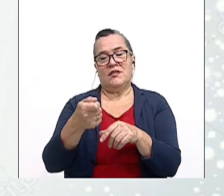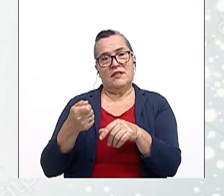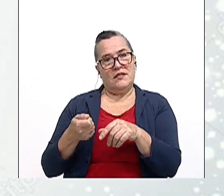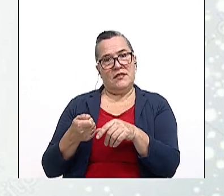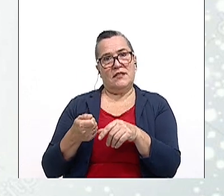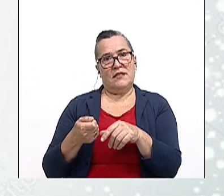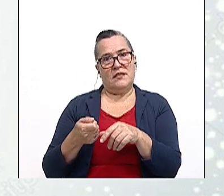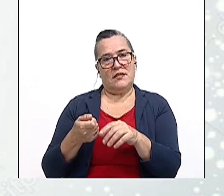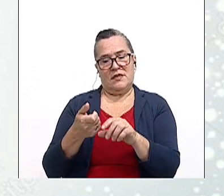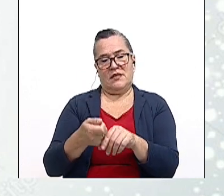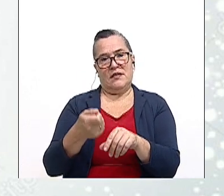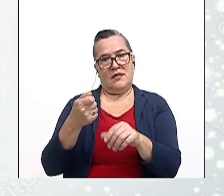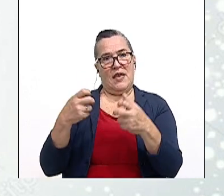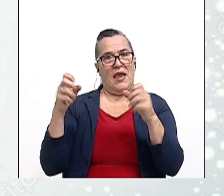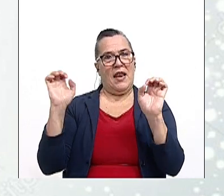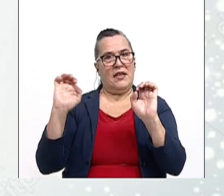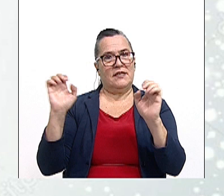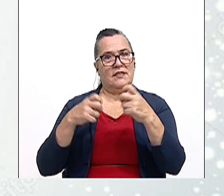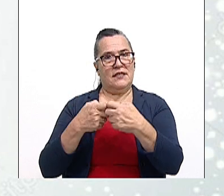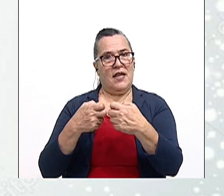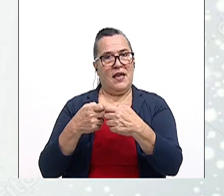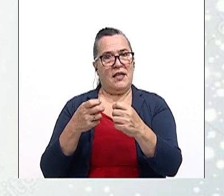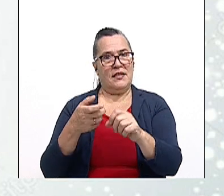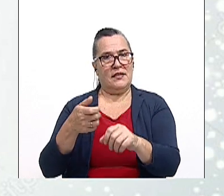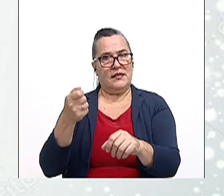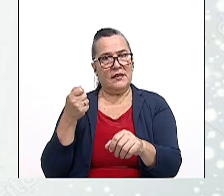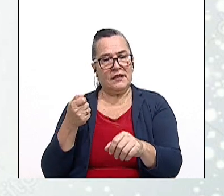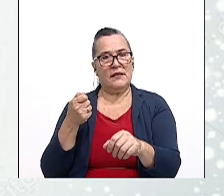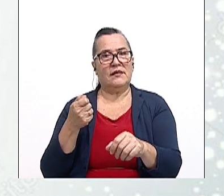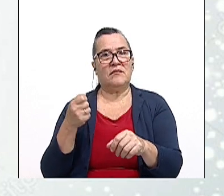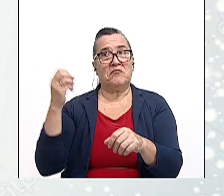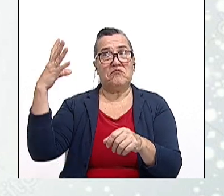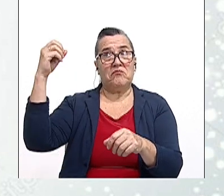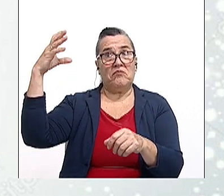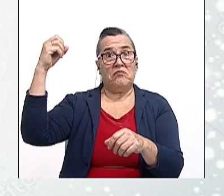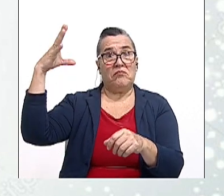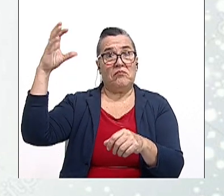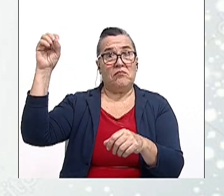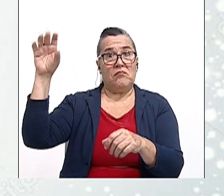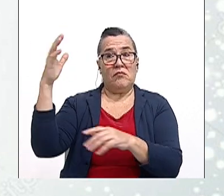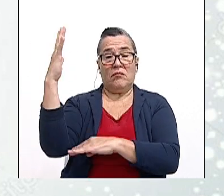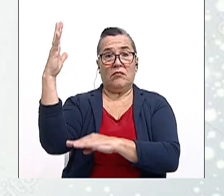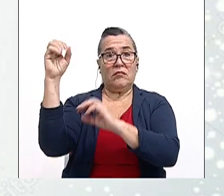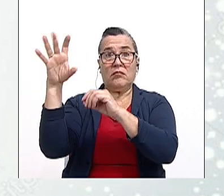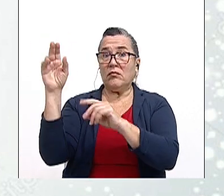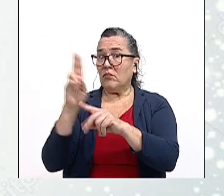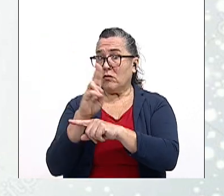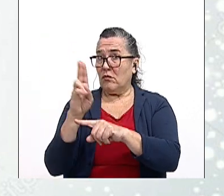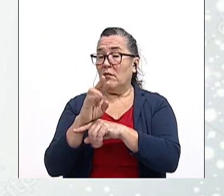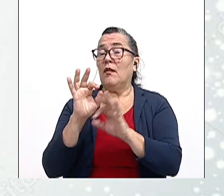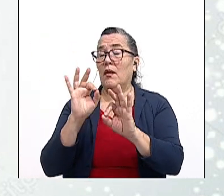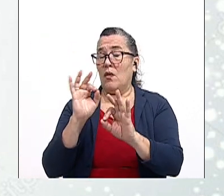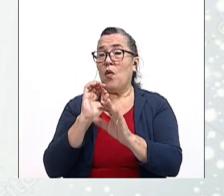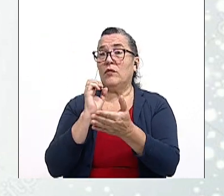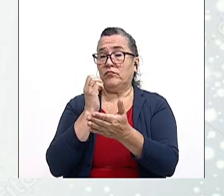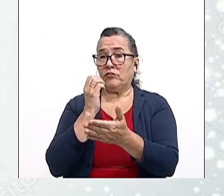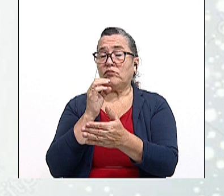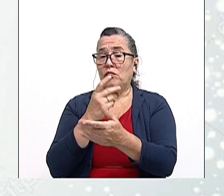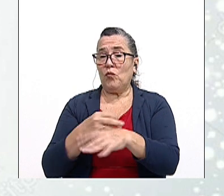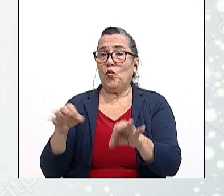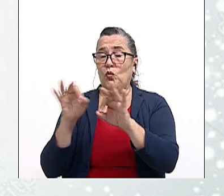devices and decorations, for example, Christmas lights when not in use. It's very important to do